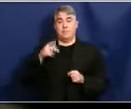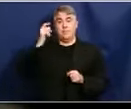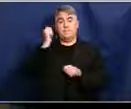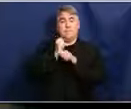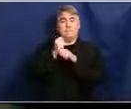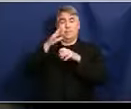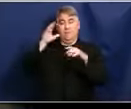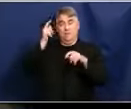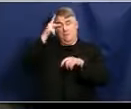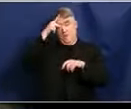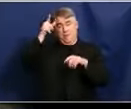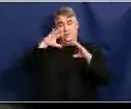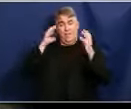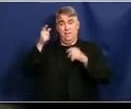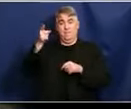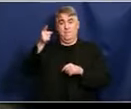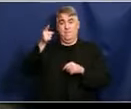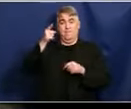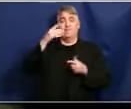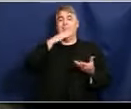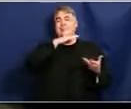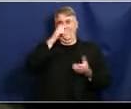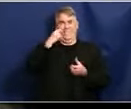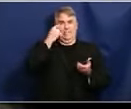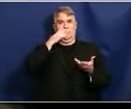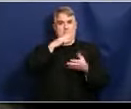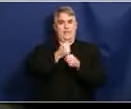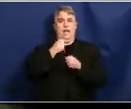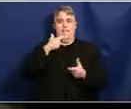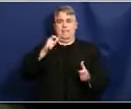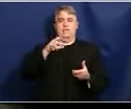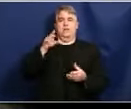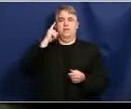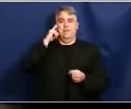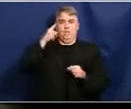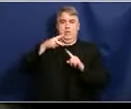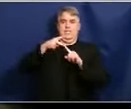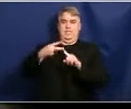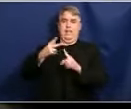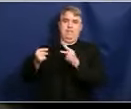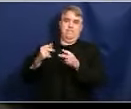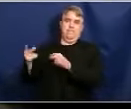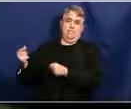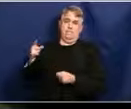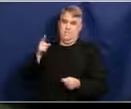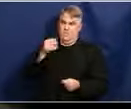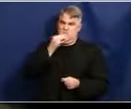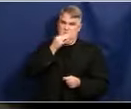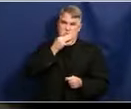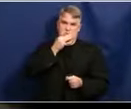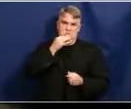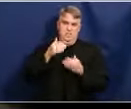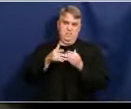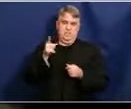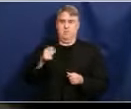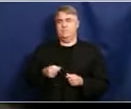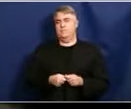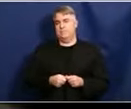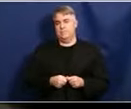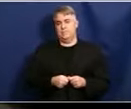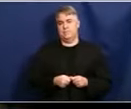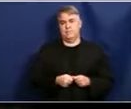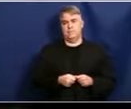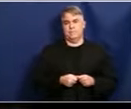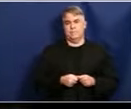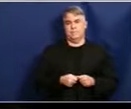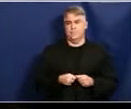every second dose appointment for folks who got their first dose there, and so those should be scheduled and get in arms. And I think we'll see that smooth